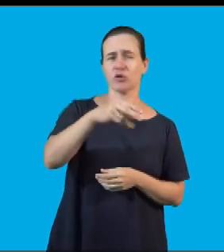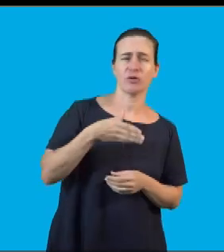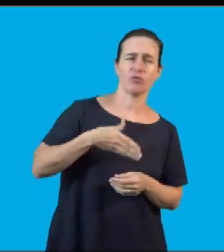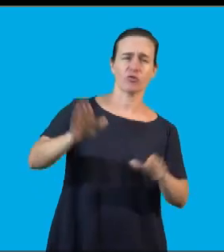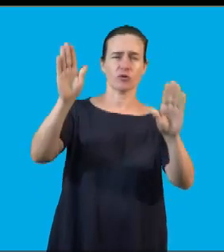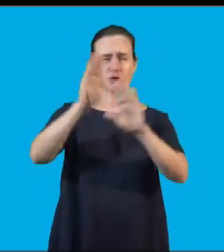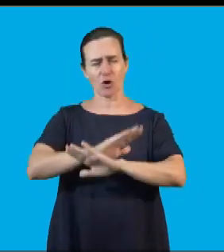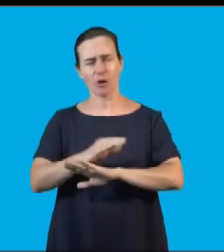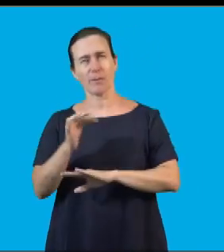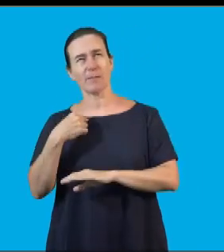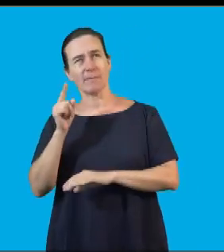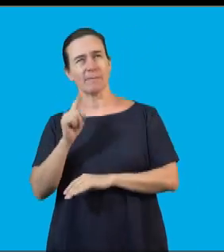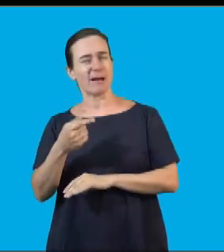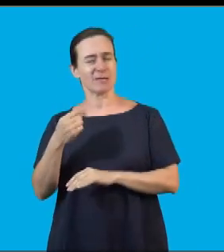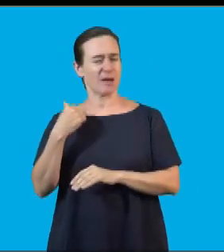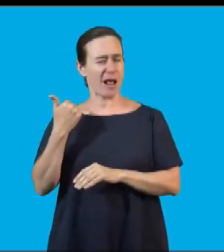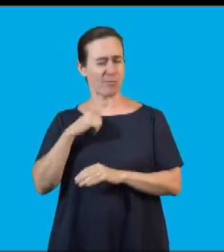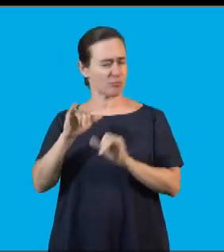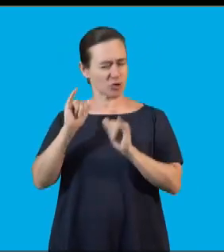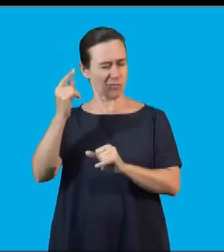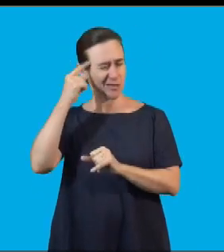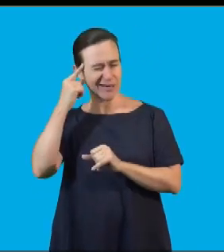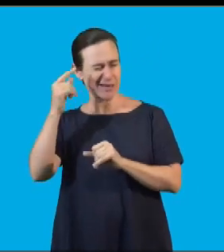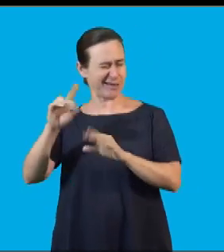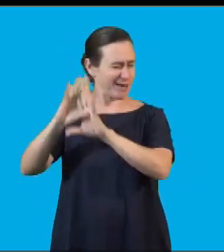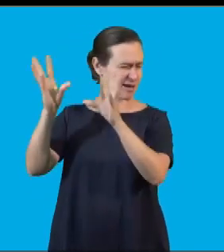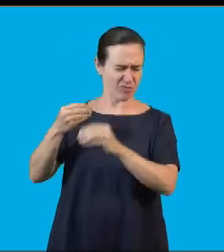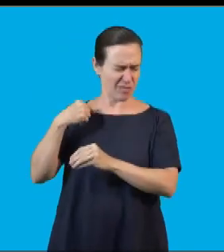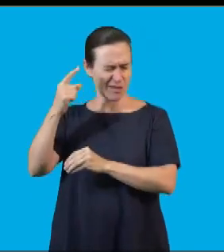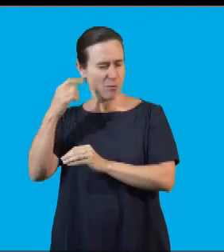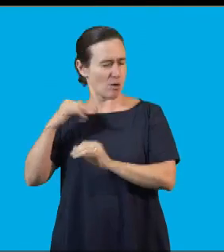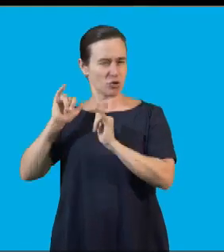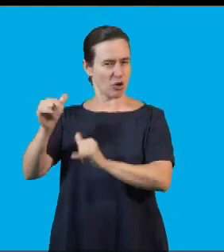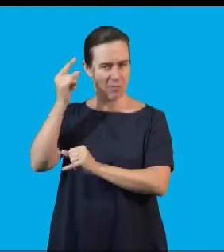the dark, when I need distraction from everything circling around my head.